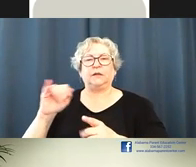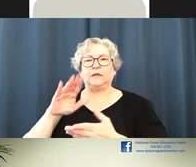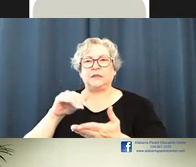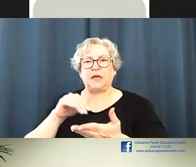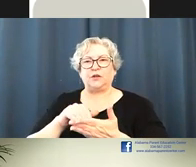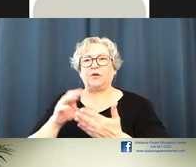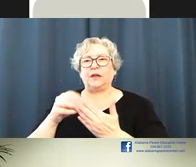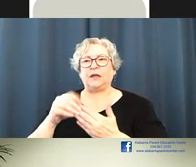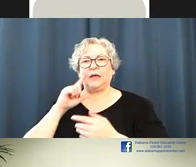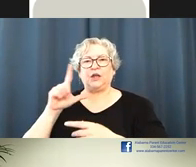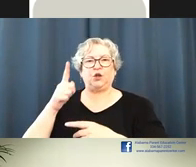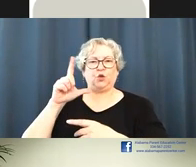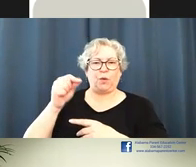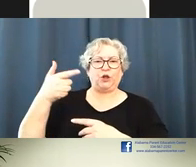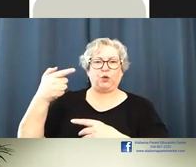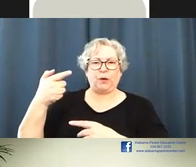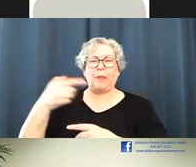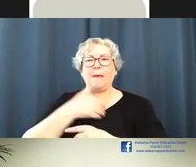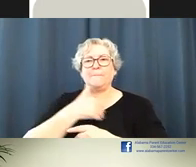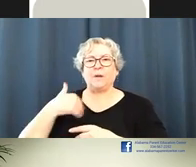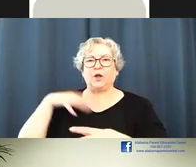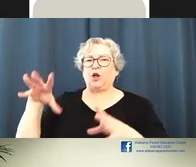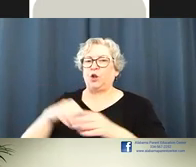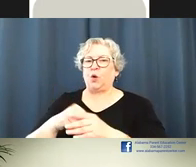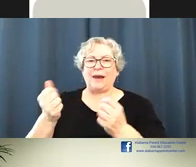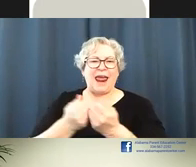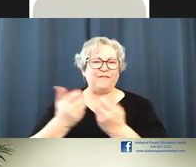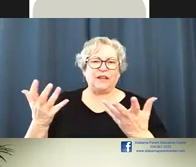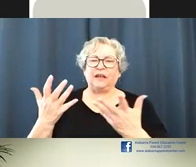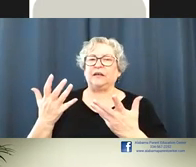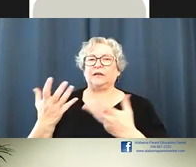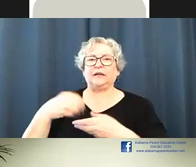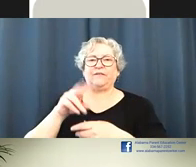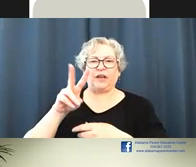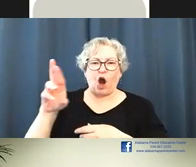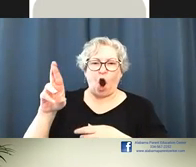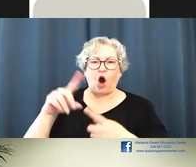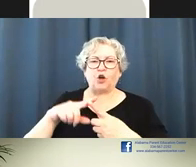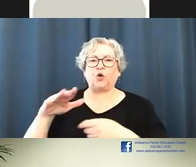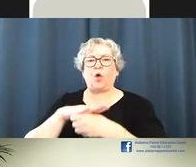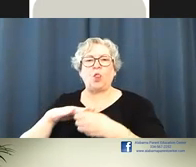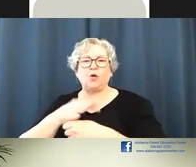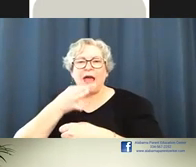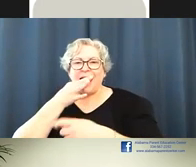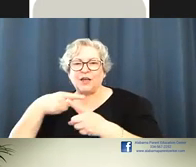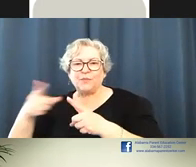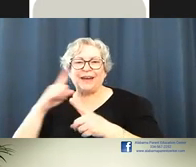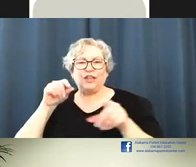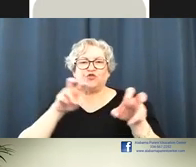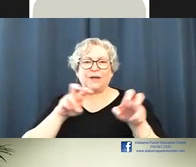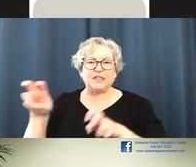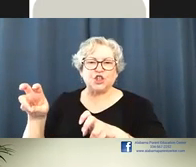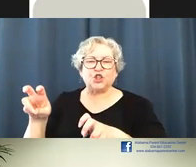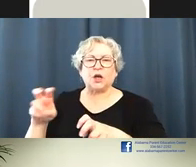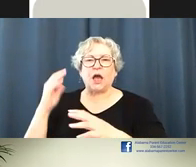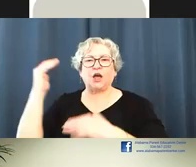In 2021, the membership includes everything from VR to local experts in transition,